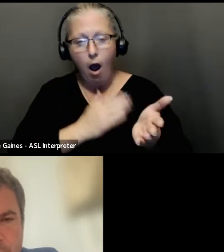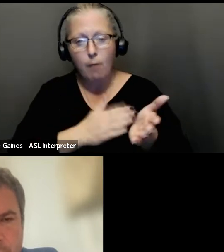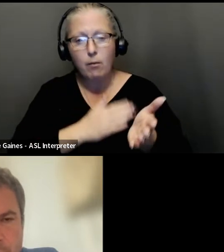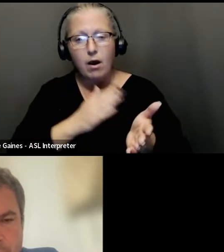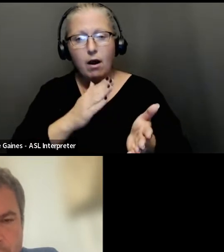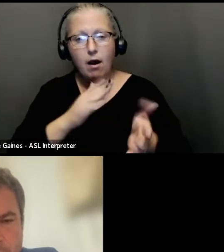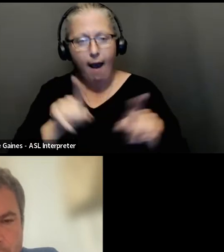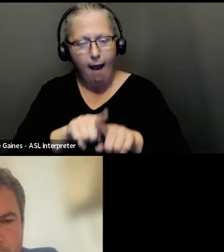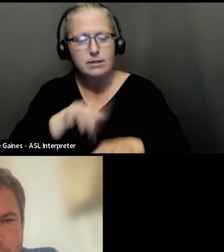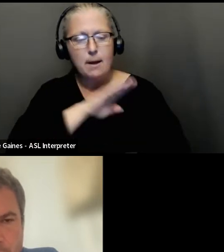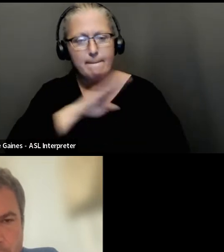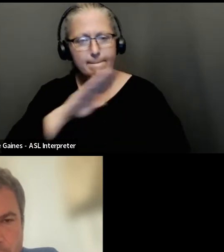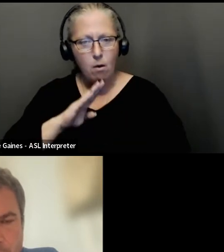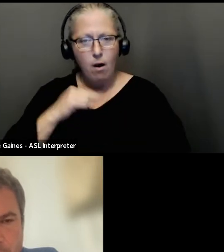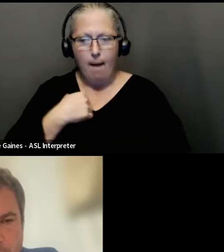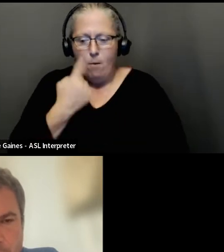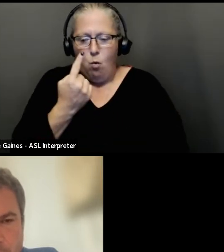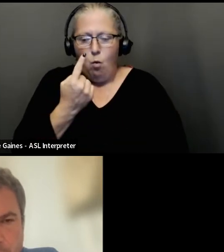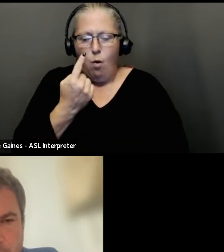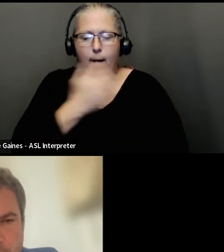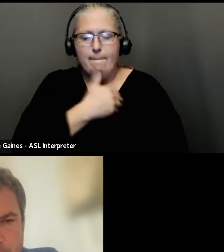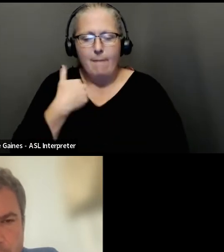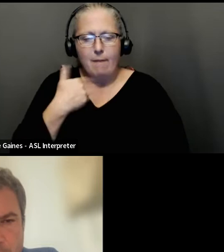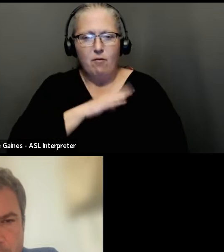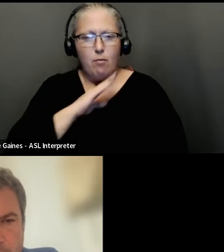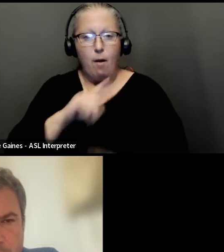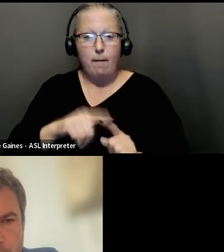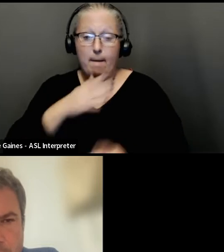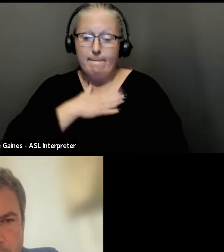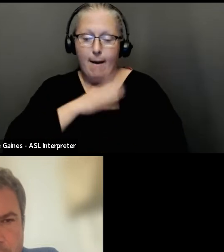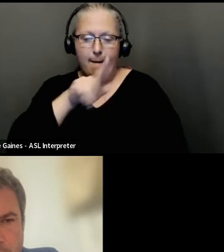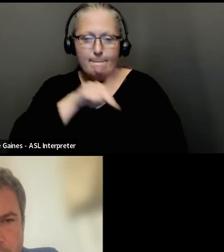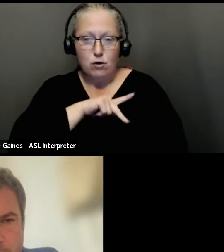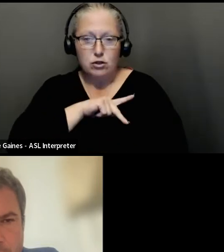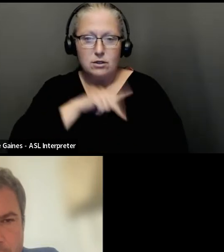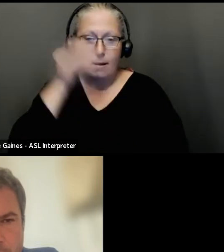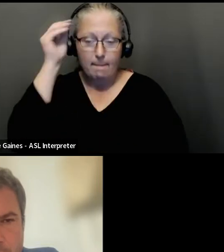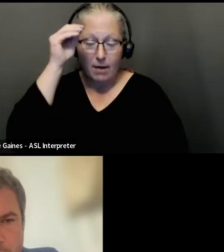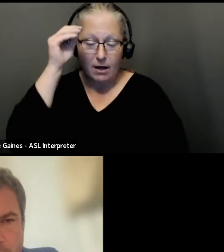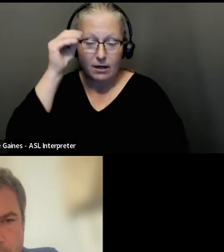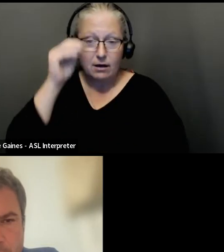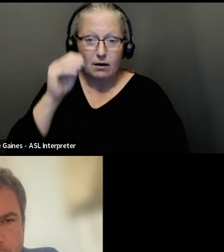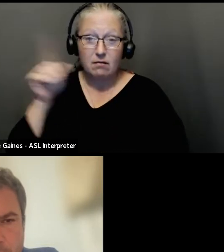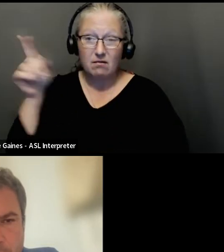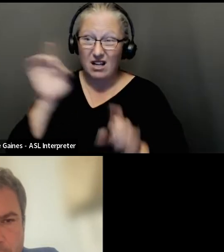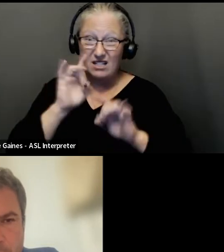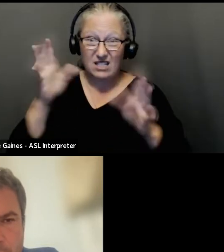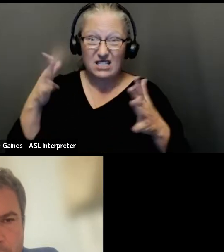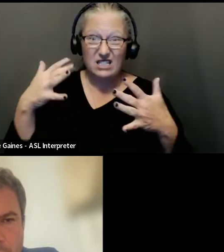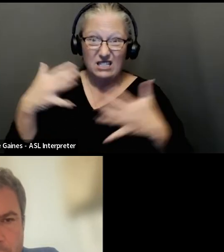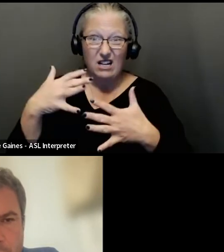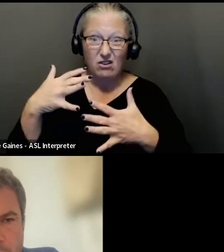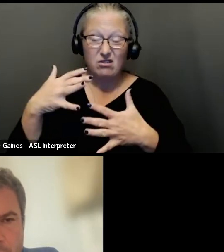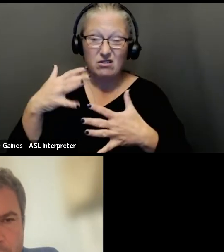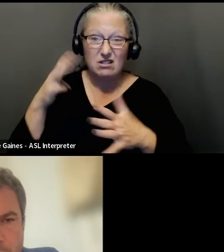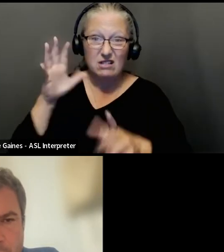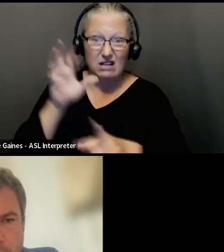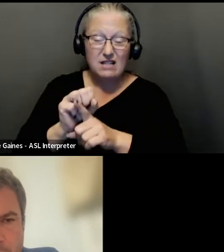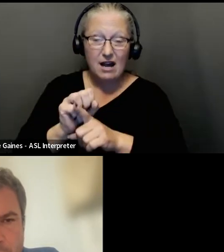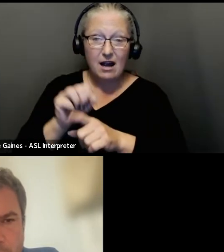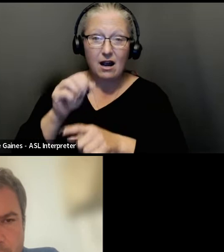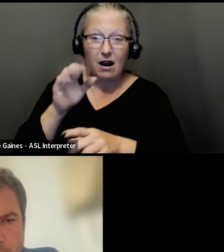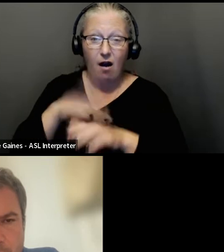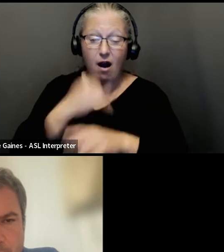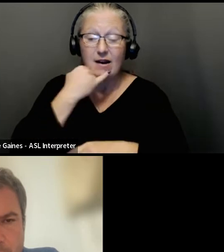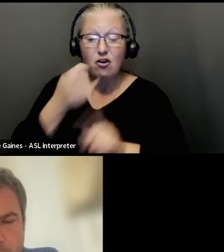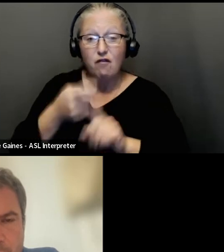board. I'm one member of the board, but this is my personal opinion that the terrorist attacks on Israel by Hamas